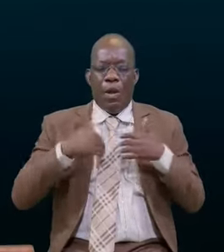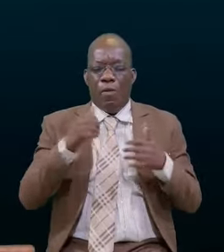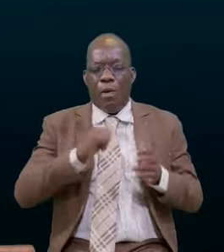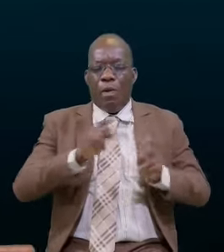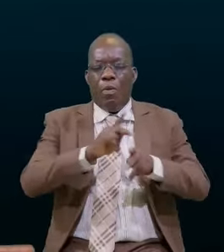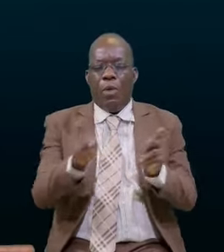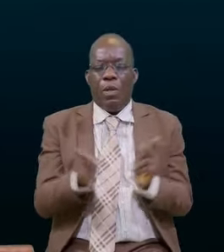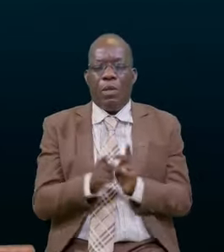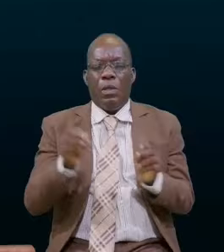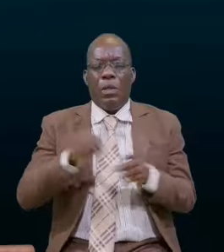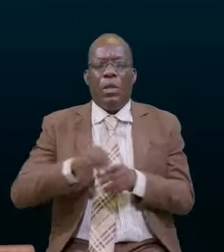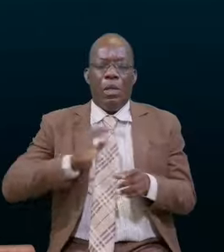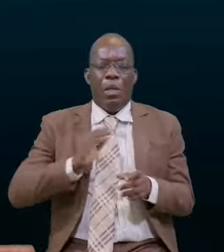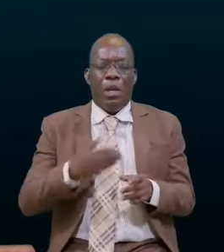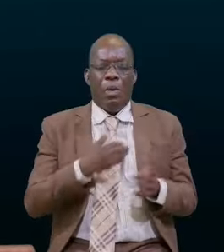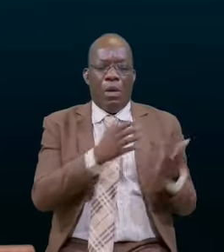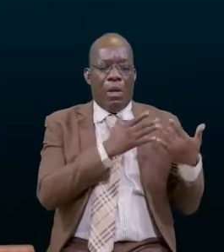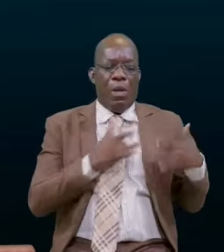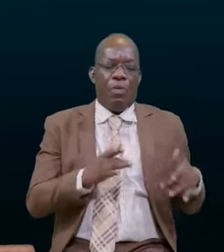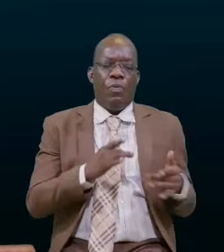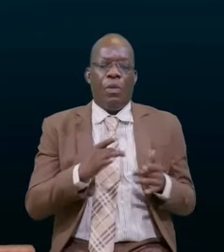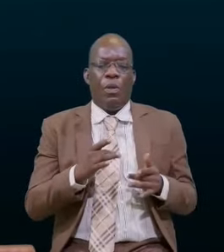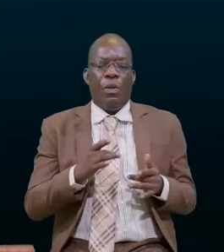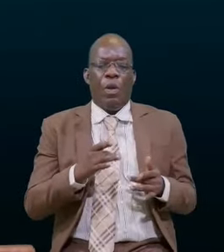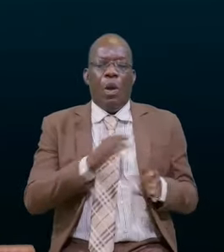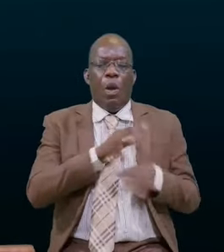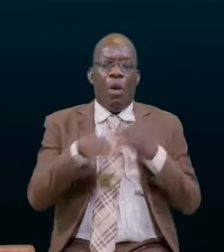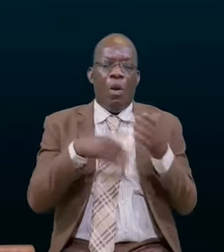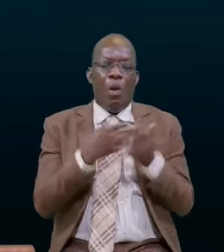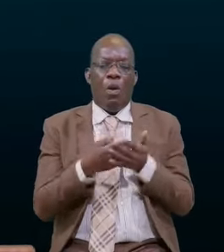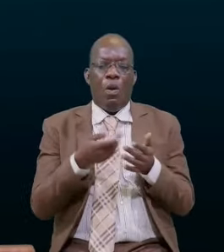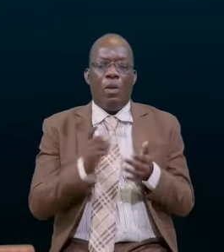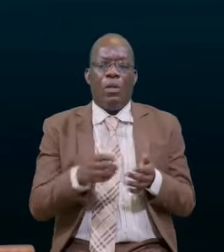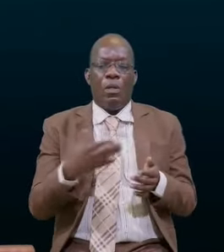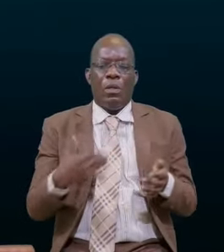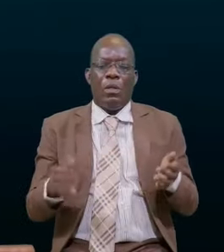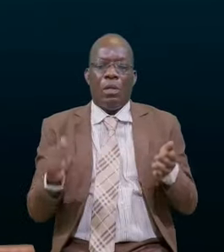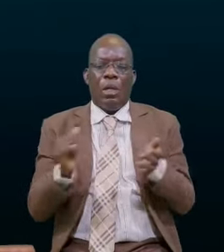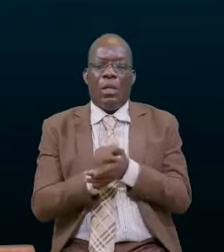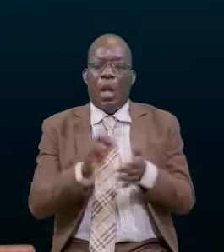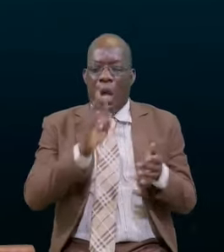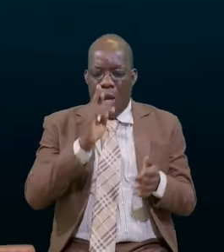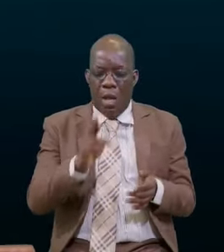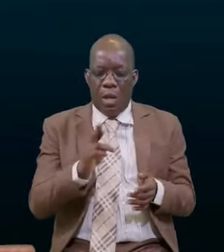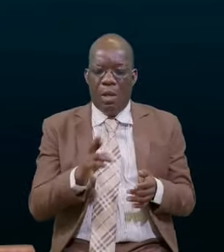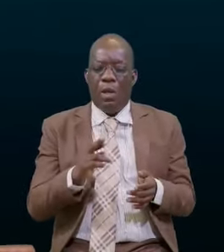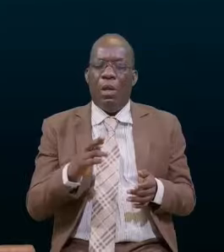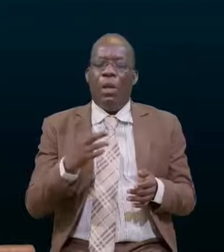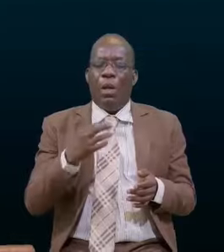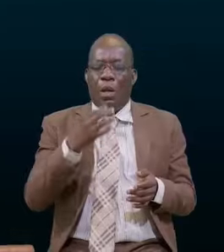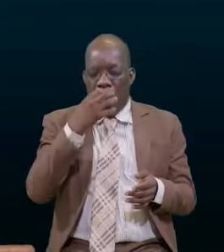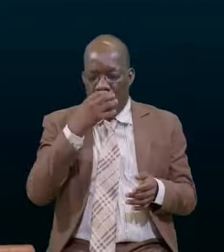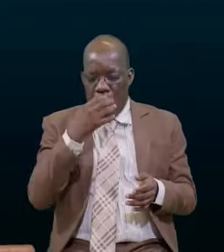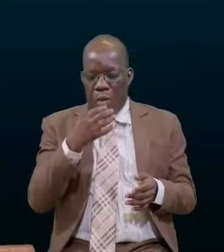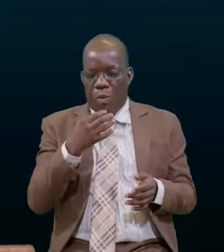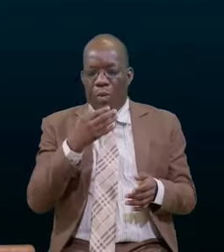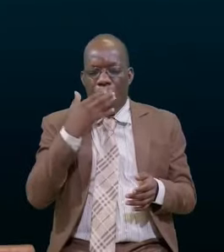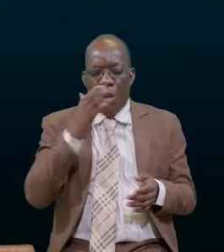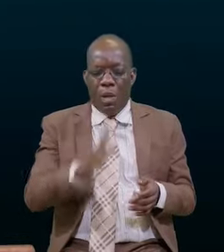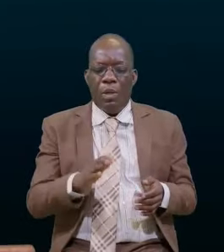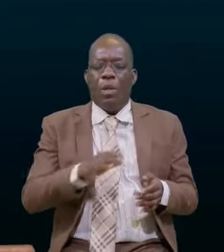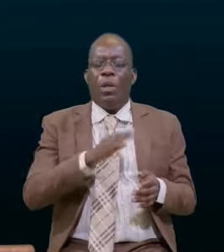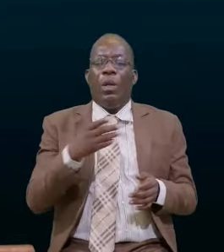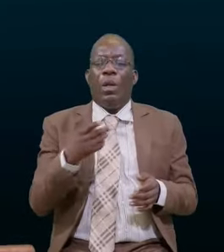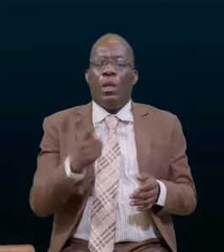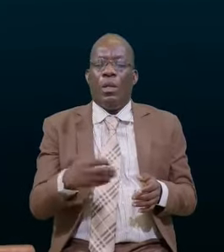that you xray us and all those things that are Fey those things that have pollution all those things that are corrupting those things that will hinder us